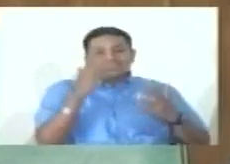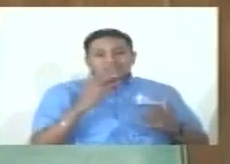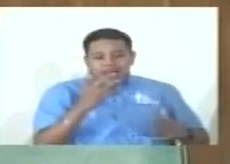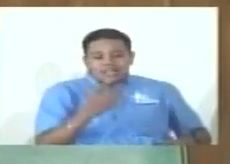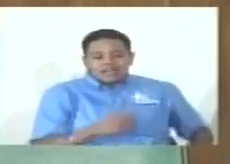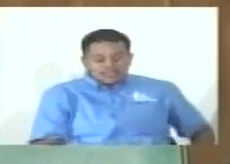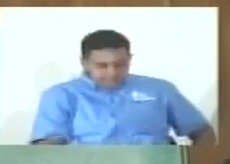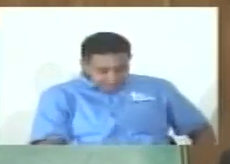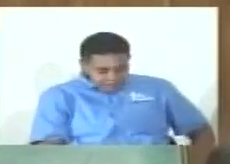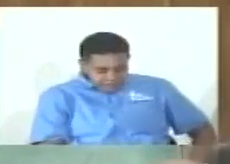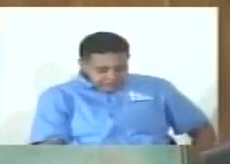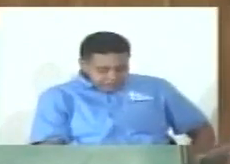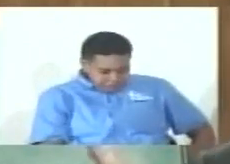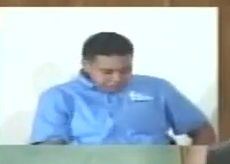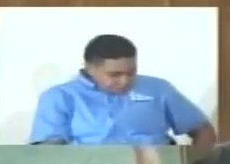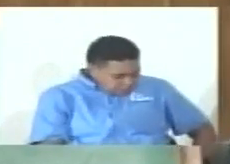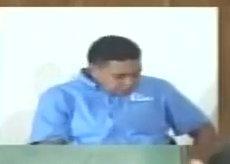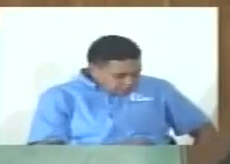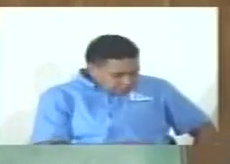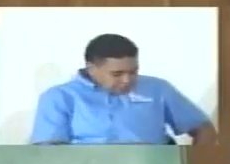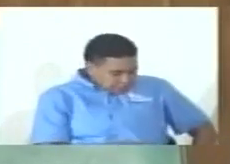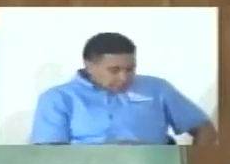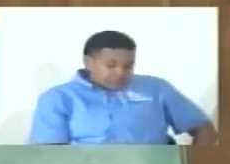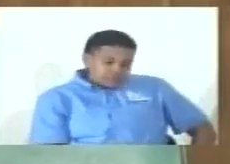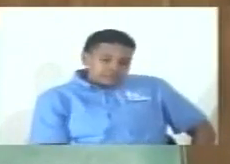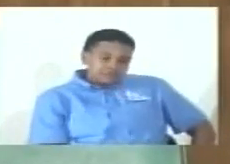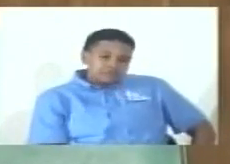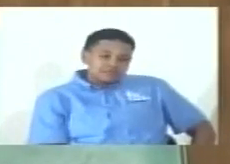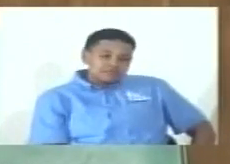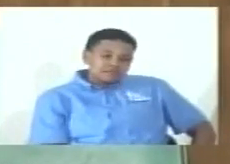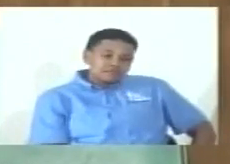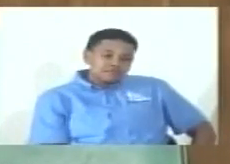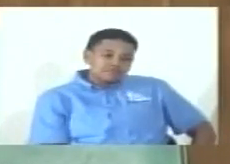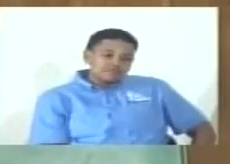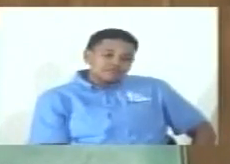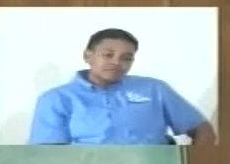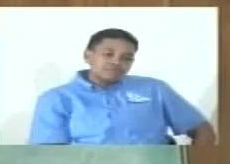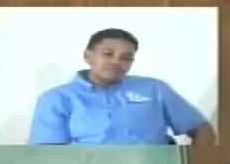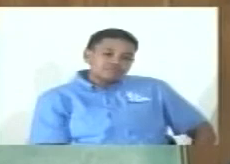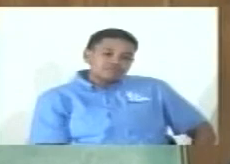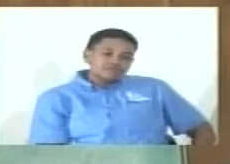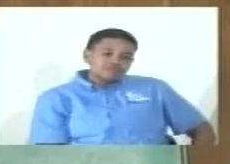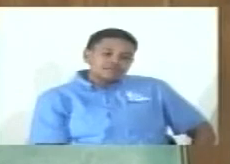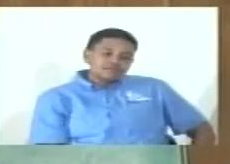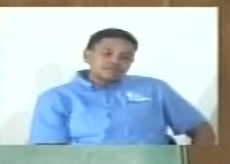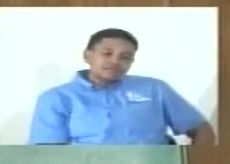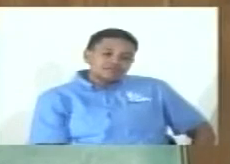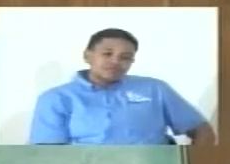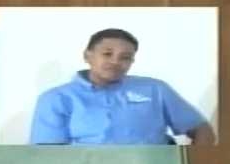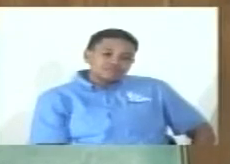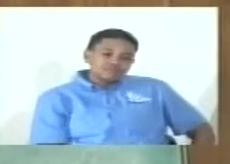President, that doesn't get the media attention, because that is